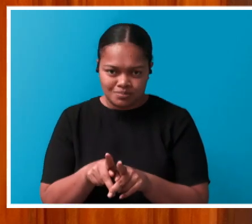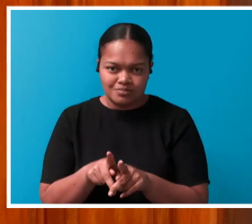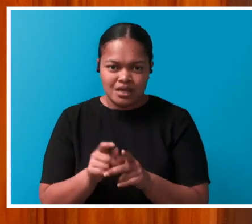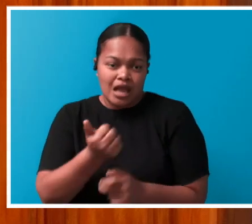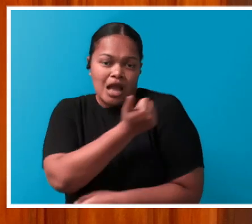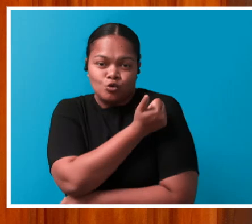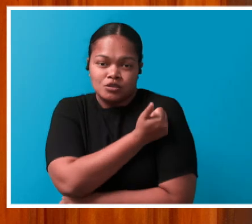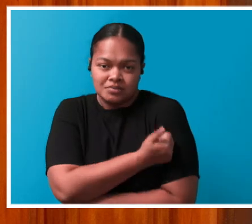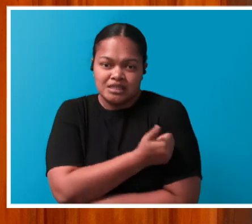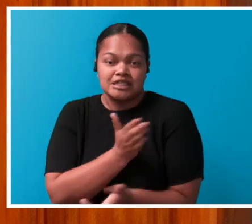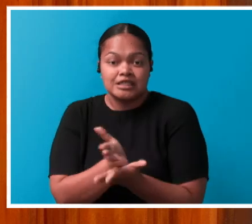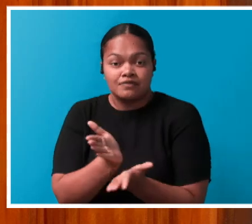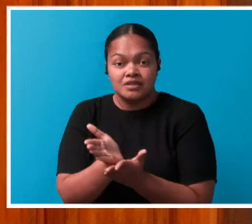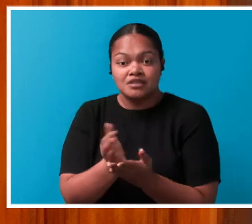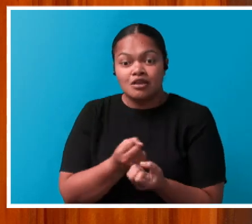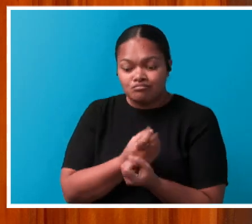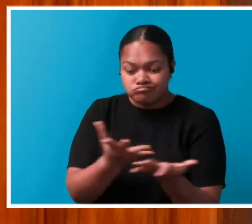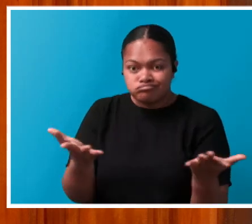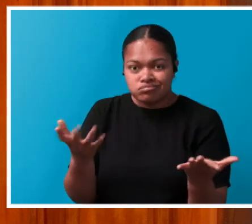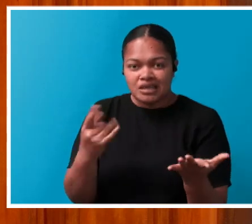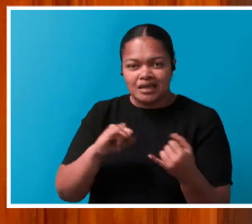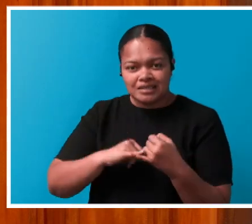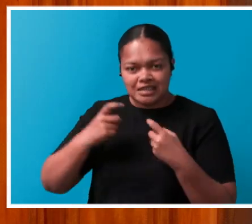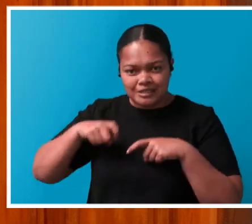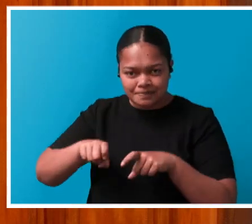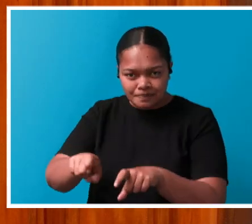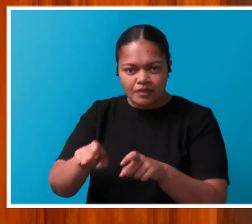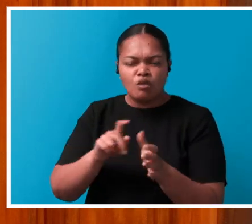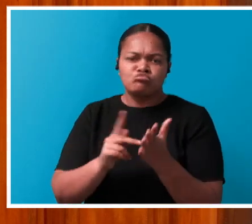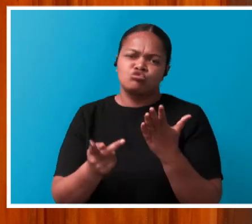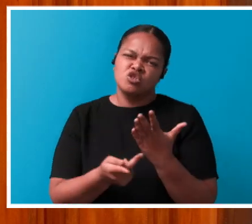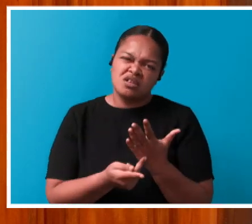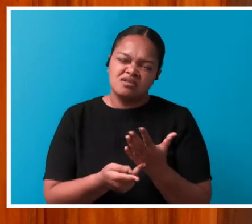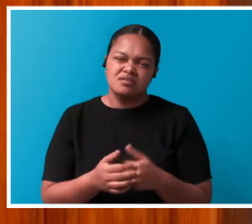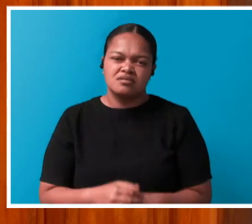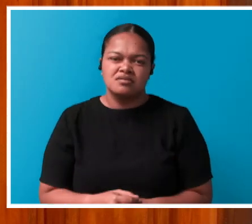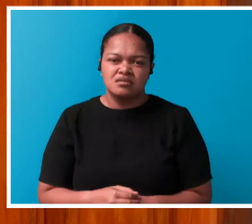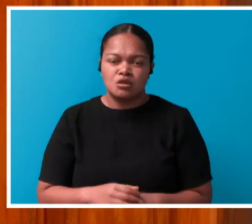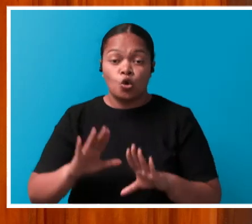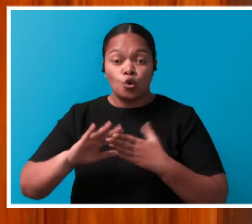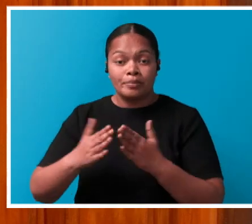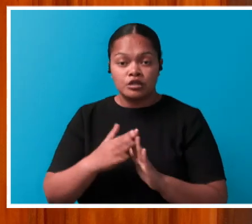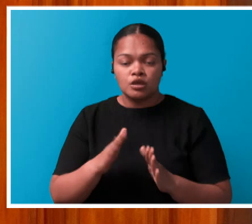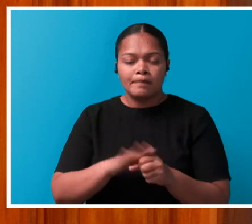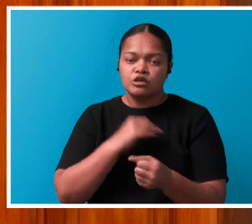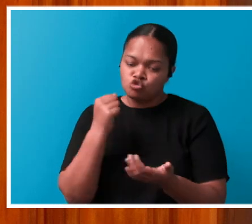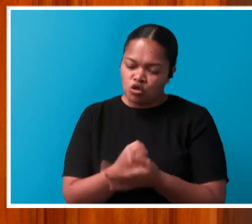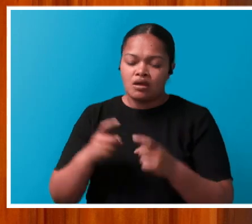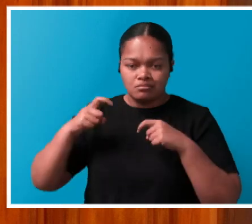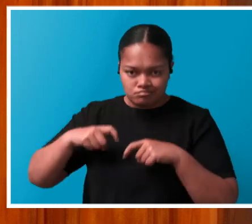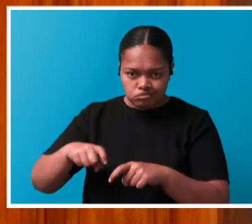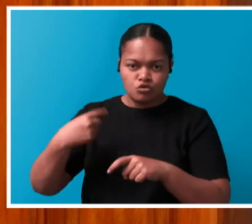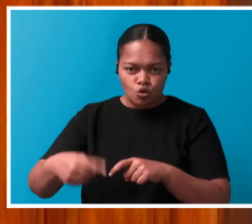accountability in service delivery, and sustainability for projects and communities to ensure long-term